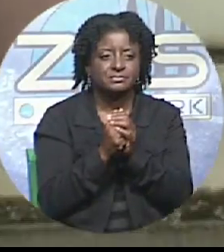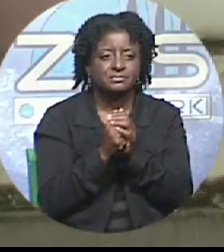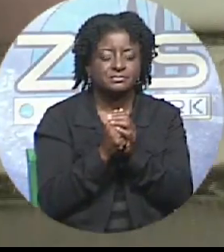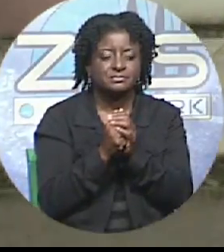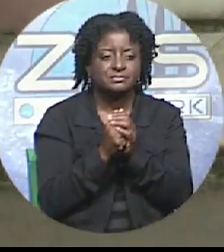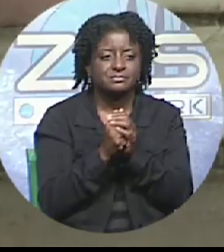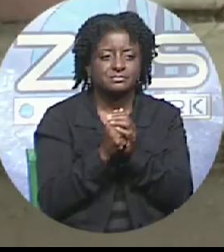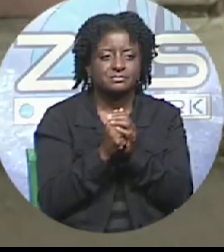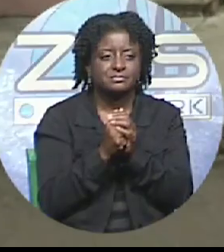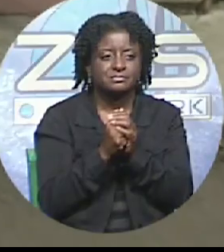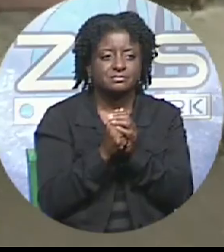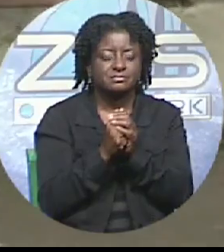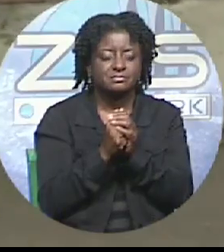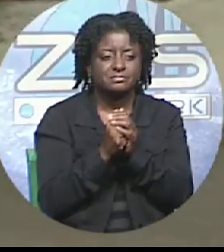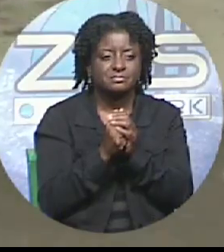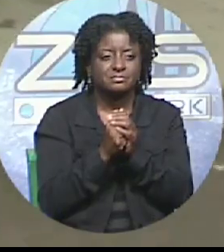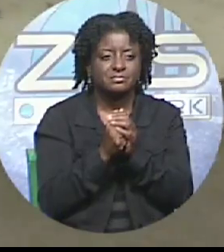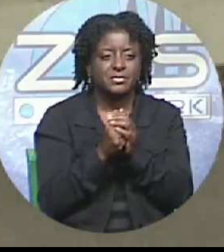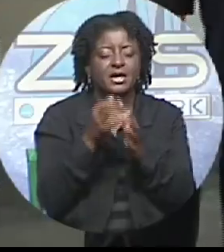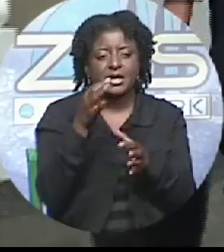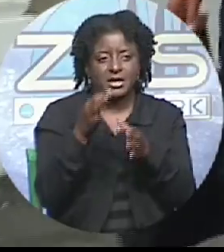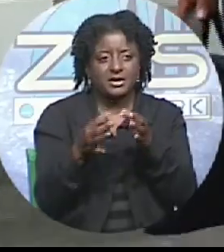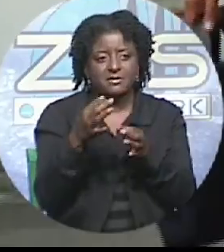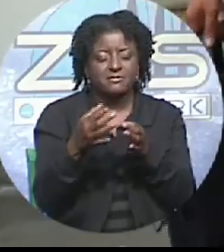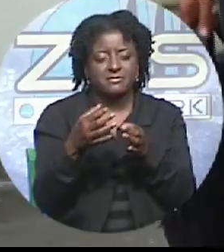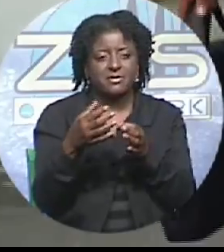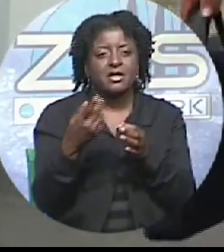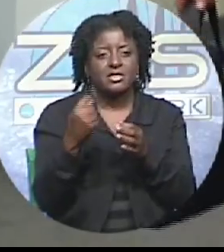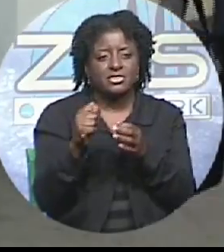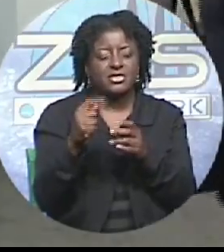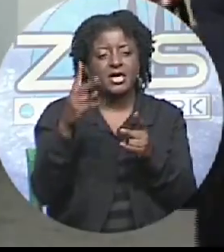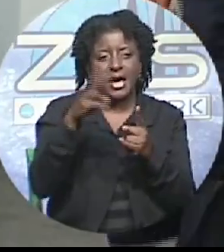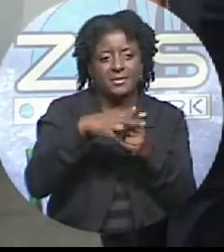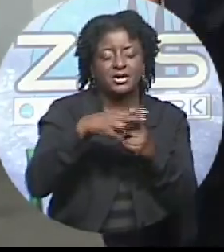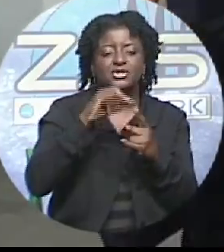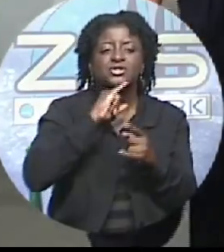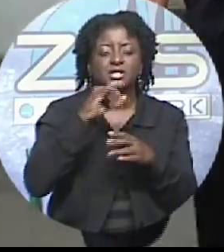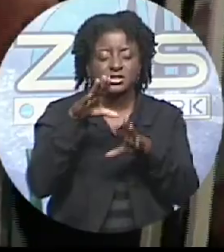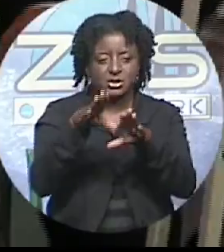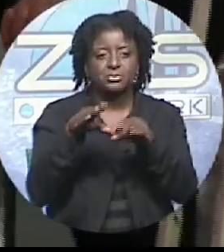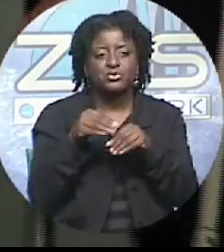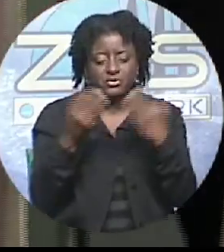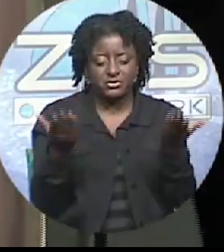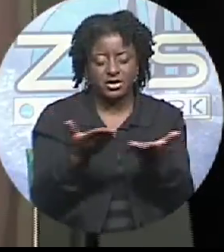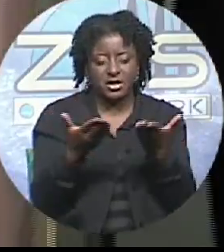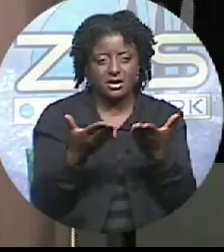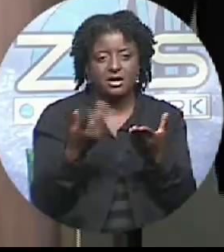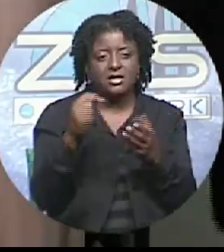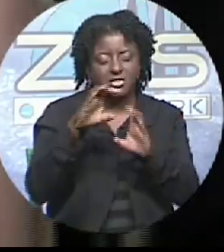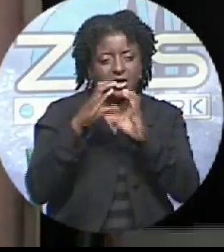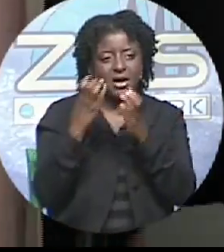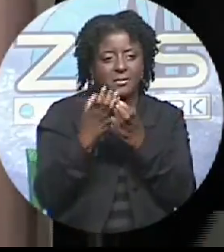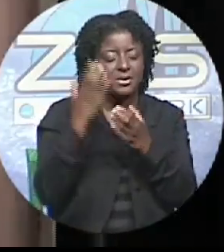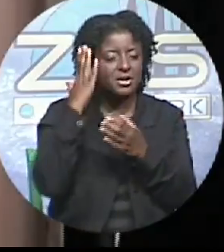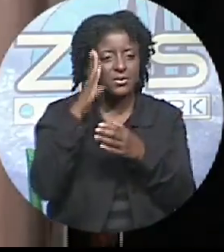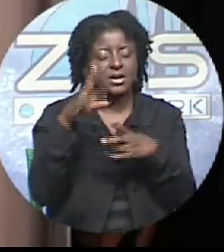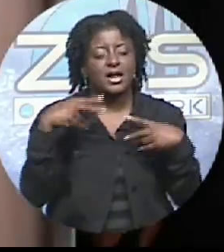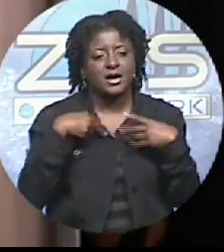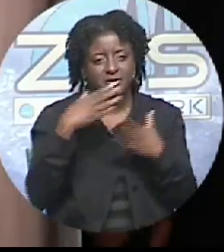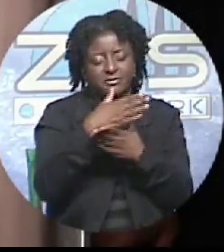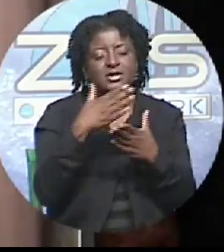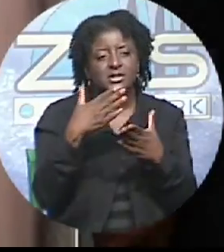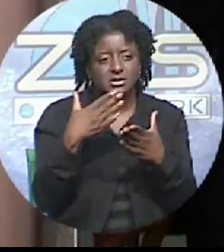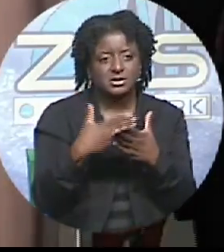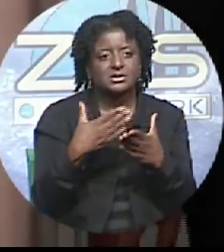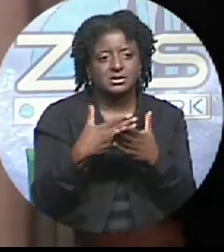of control asserted if approved. However, if the application was rejected, he said the company would have to let the chips fall